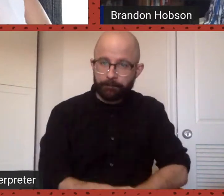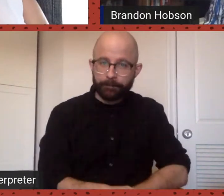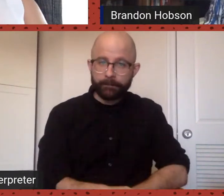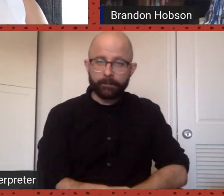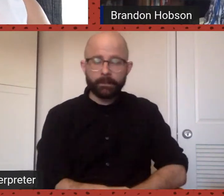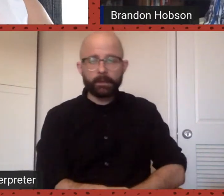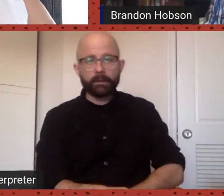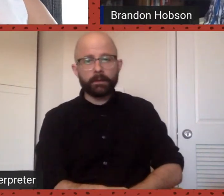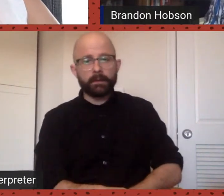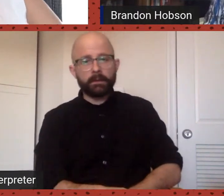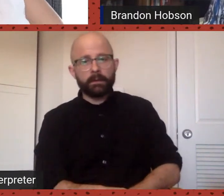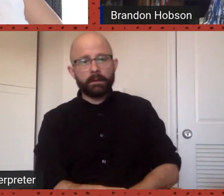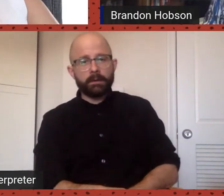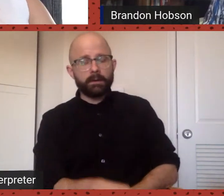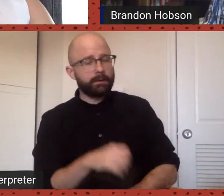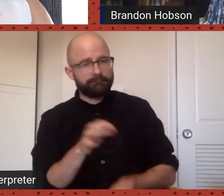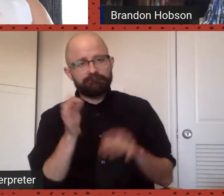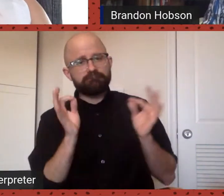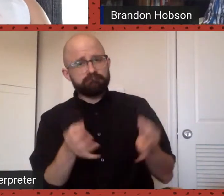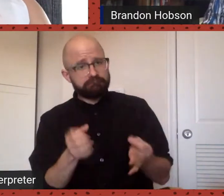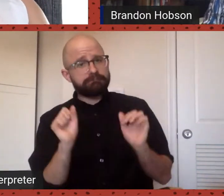Absolutely.